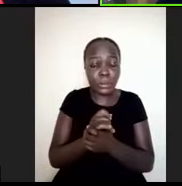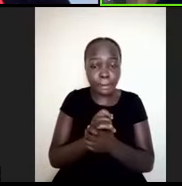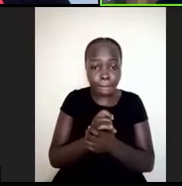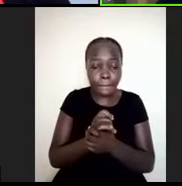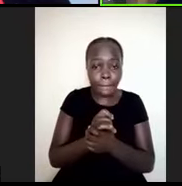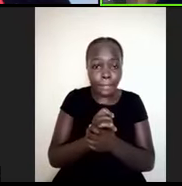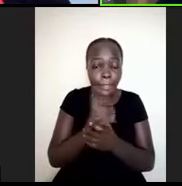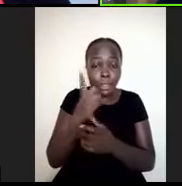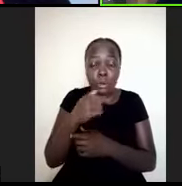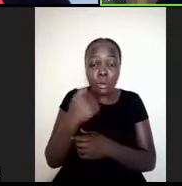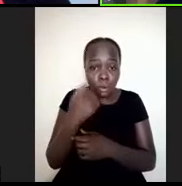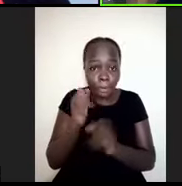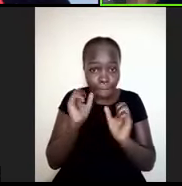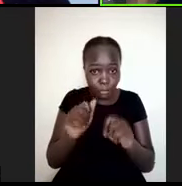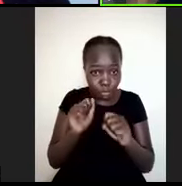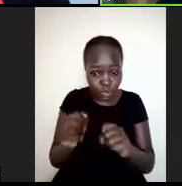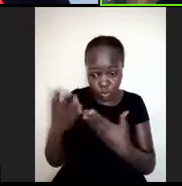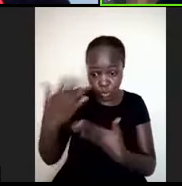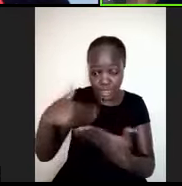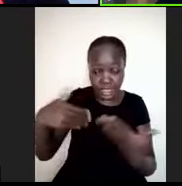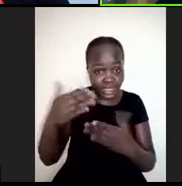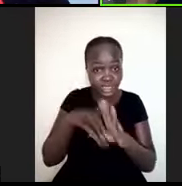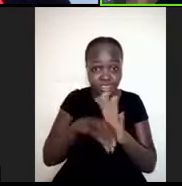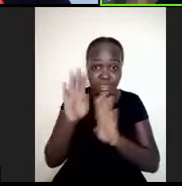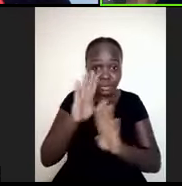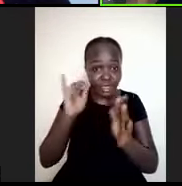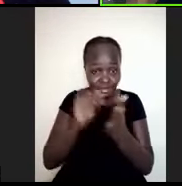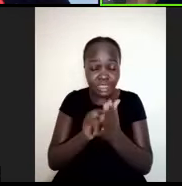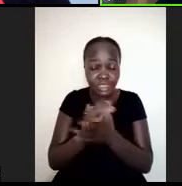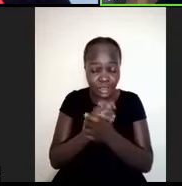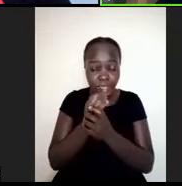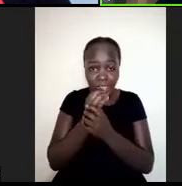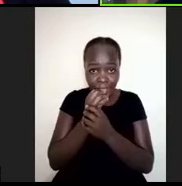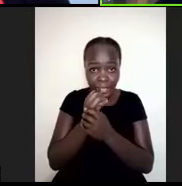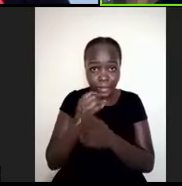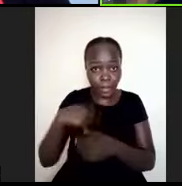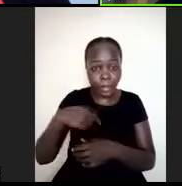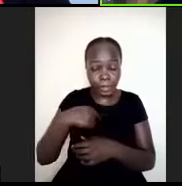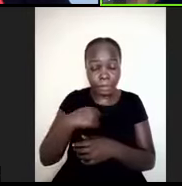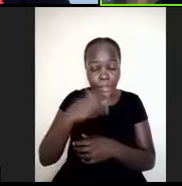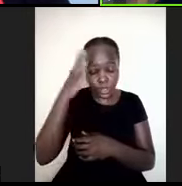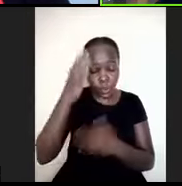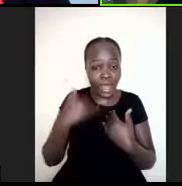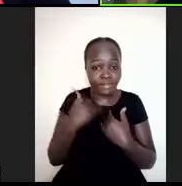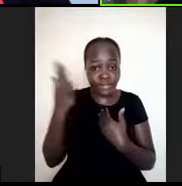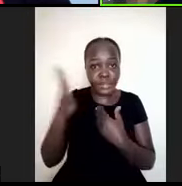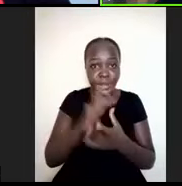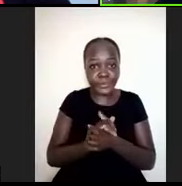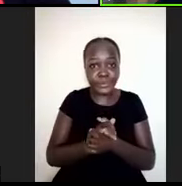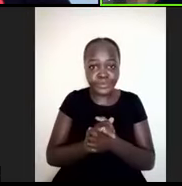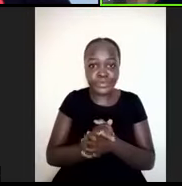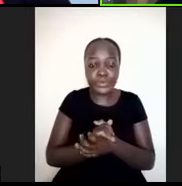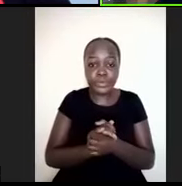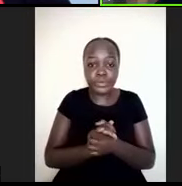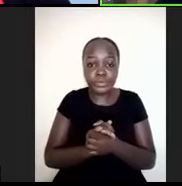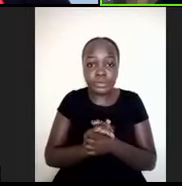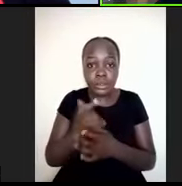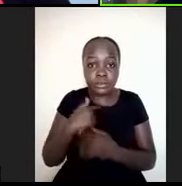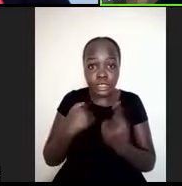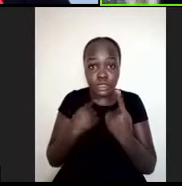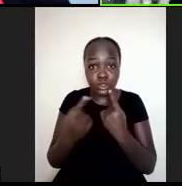been caught up in this behavior. So I know it's there. I've talked even up